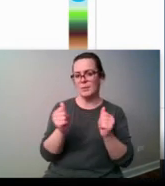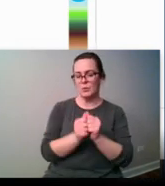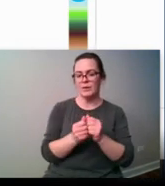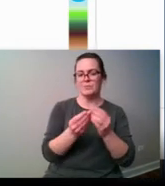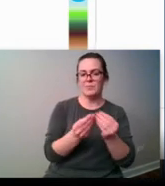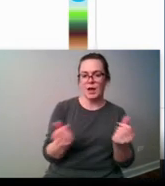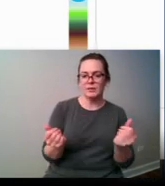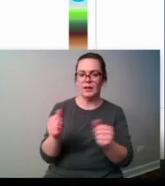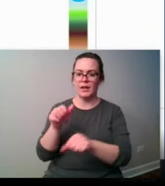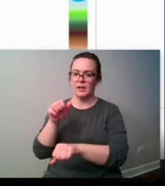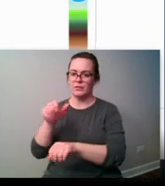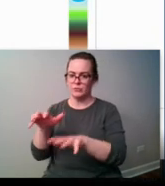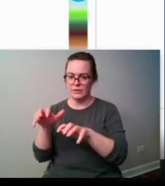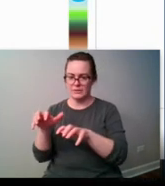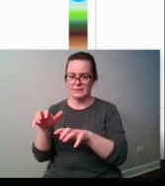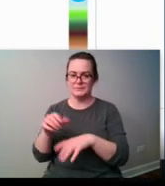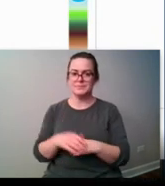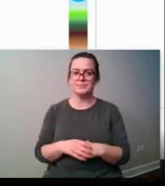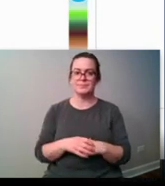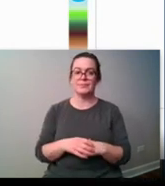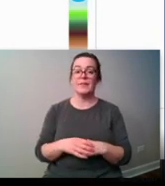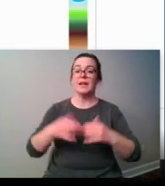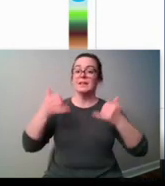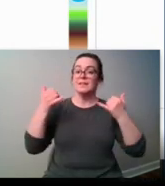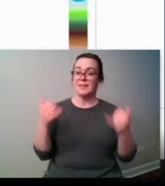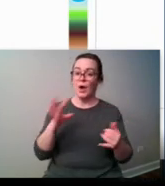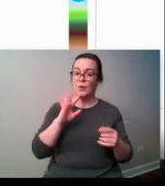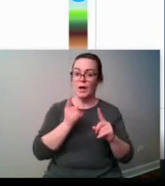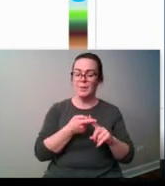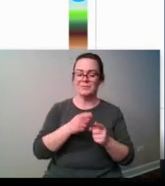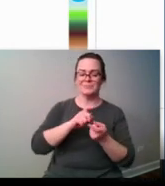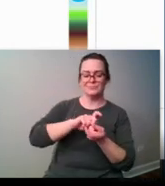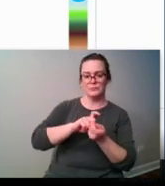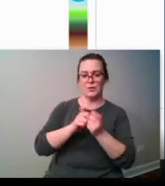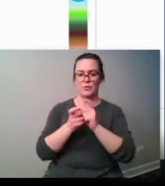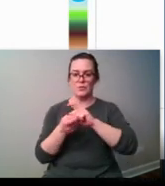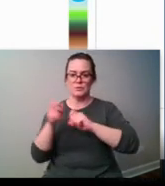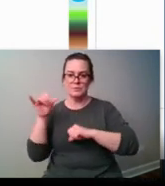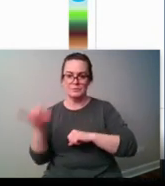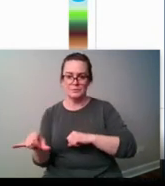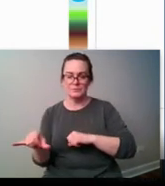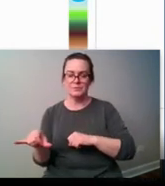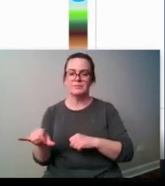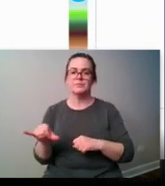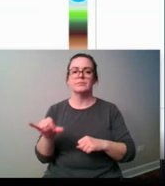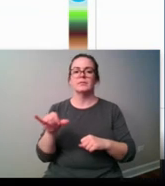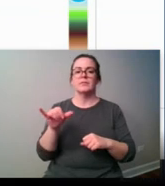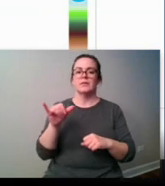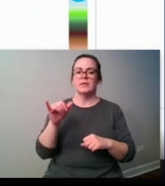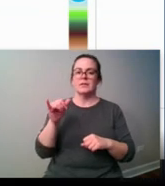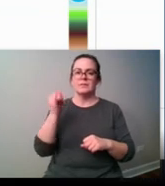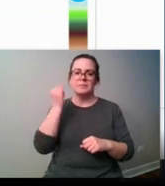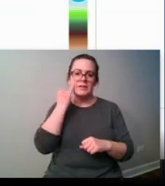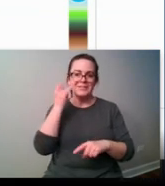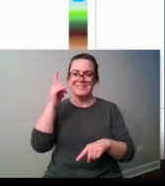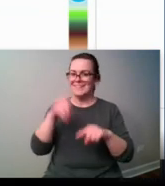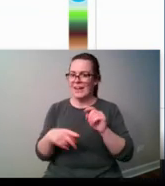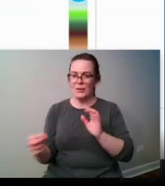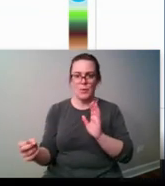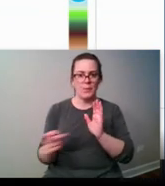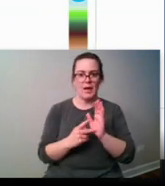irreversible changes or non-reversible changes. A change is called irreversible if it cannot be changed back